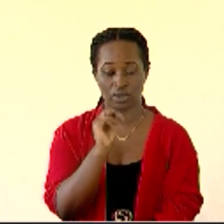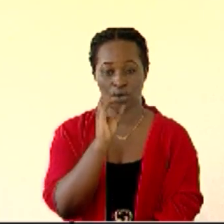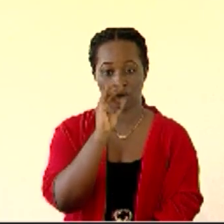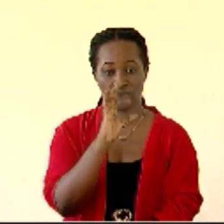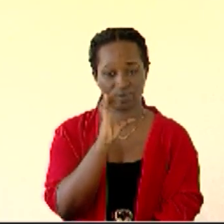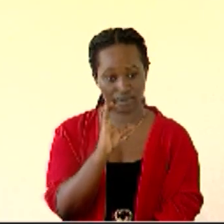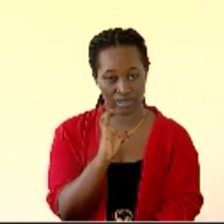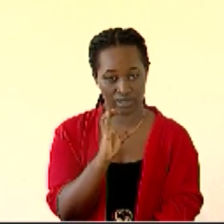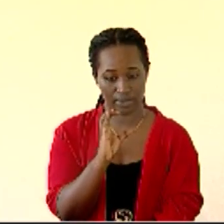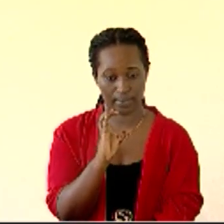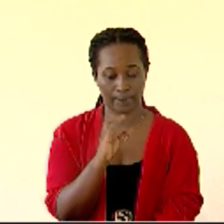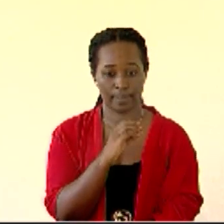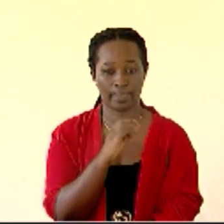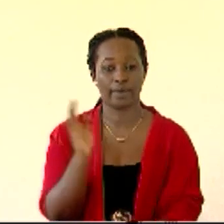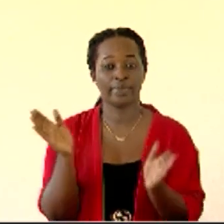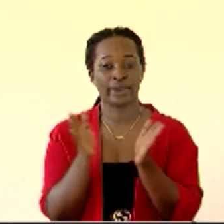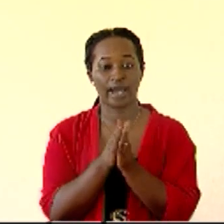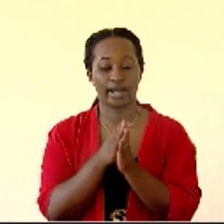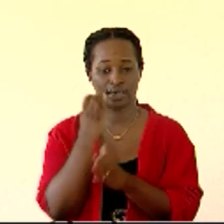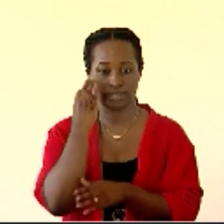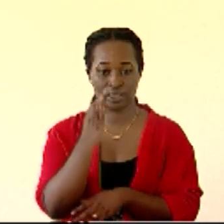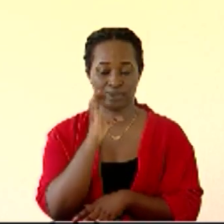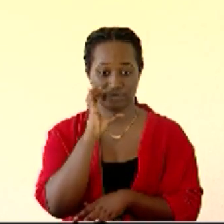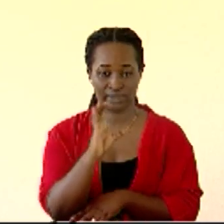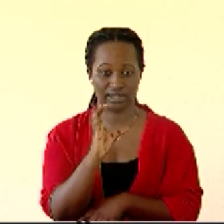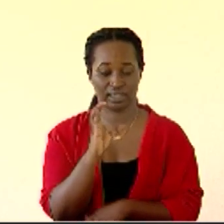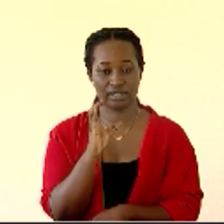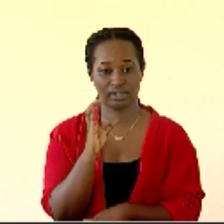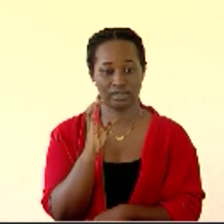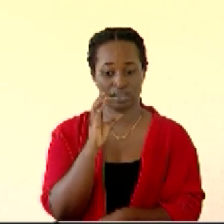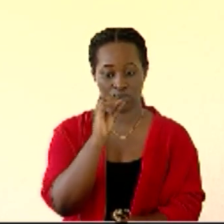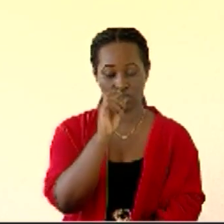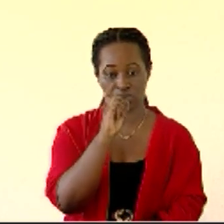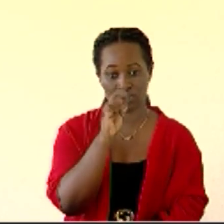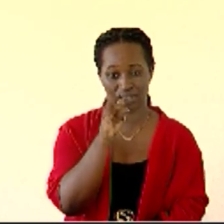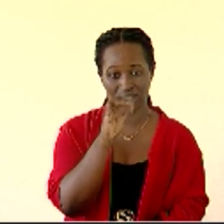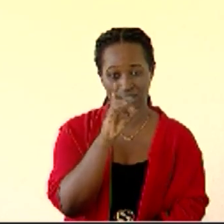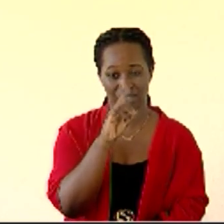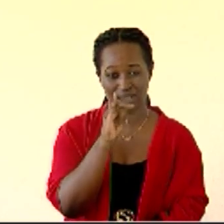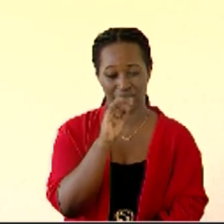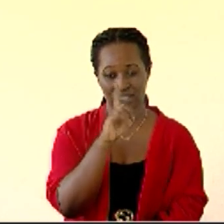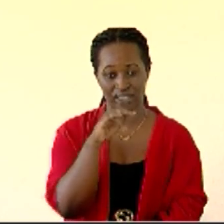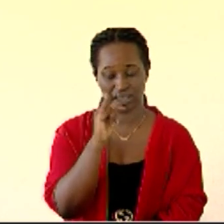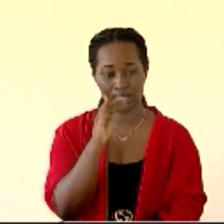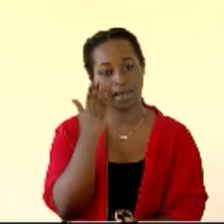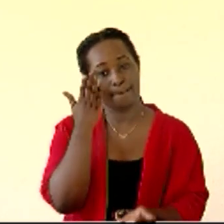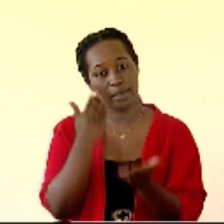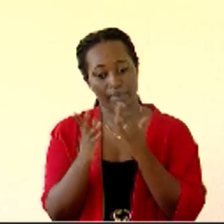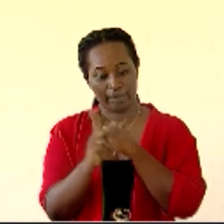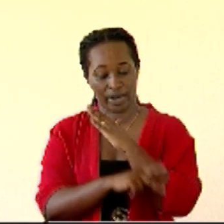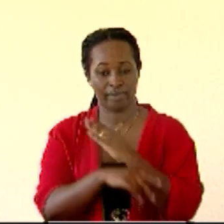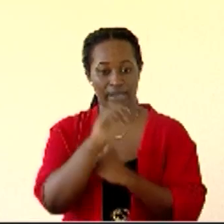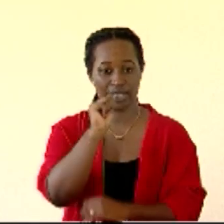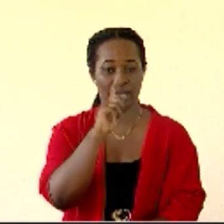oxidized. And if C was further oxidized, it means it is either a primary alcohol or it